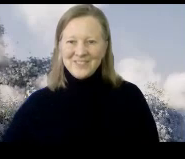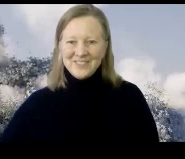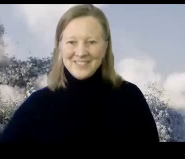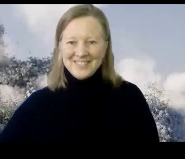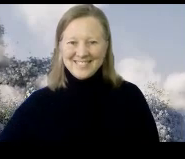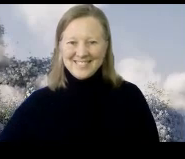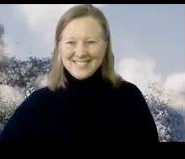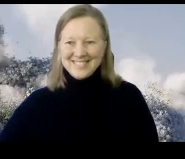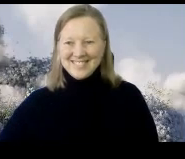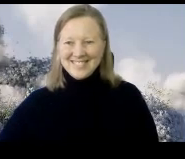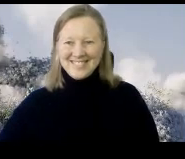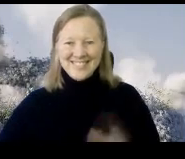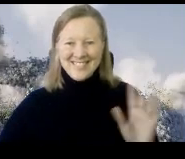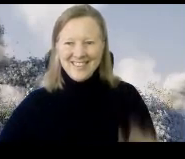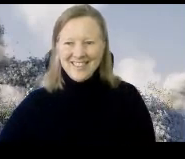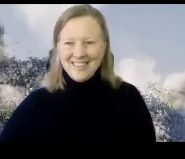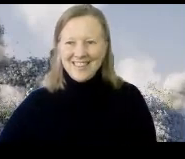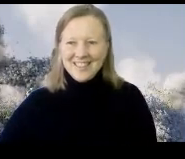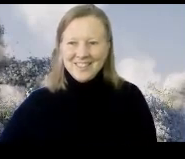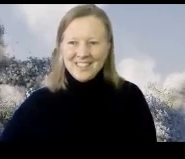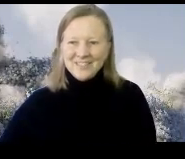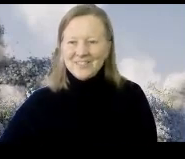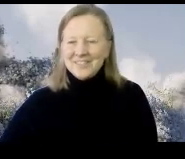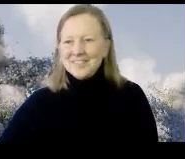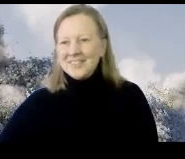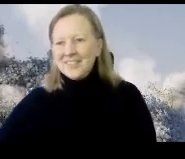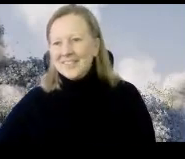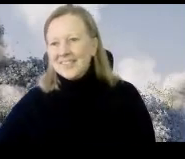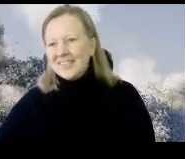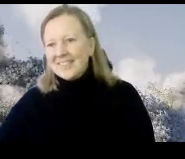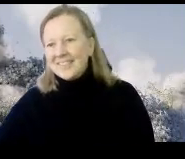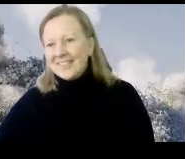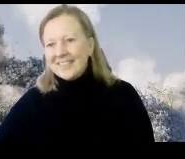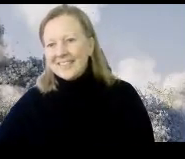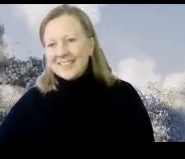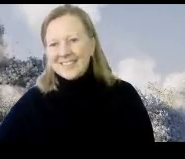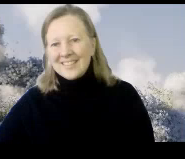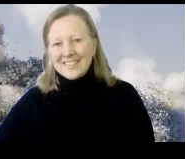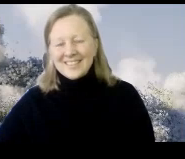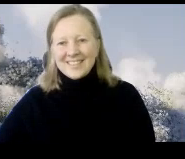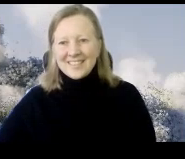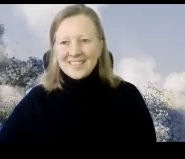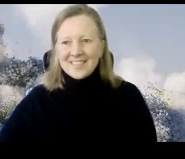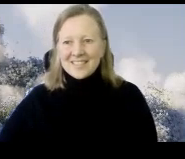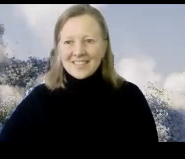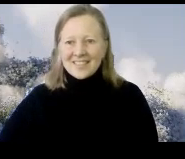great day, everyone. Thank you. Thank you. Thanks, Luna. Thank you.